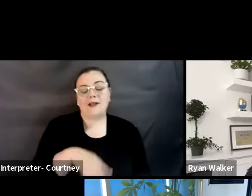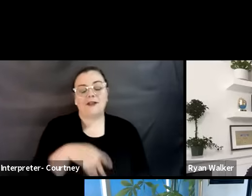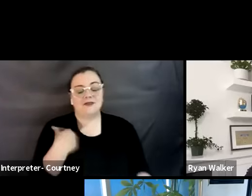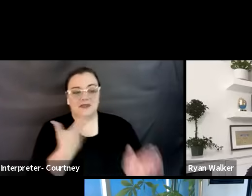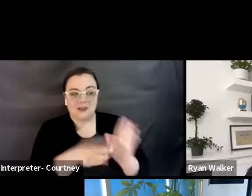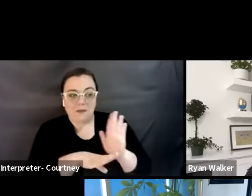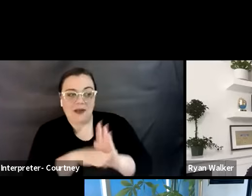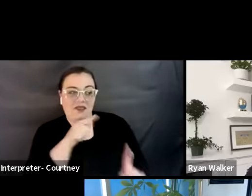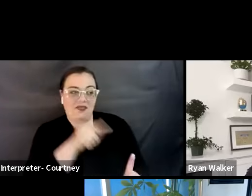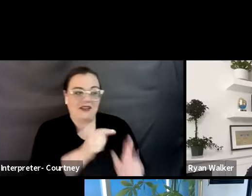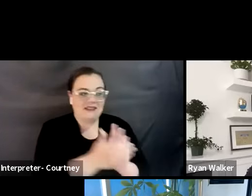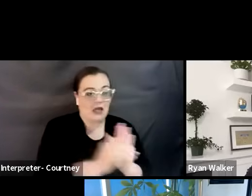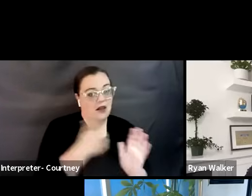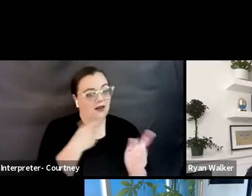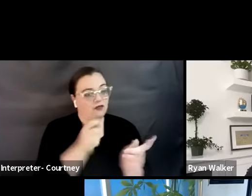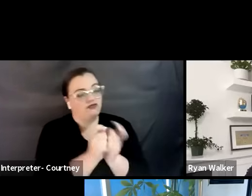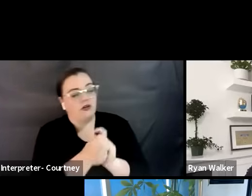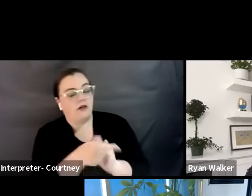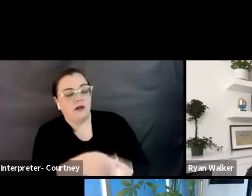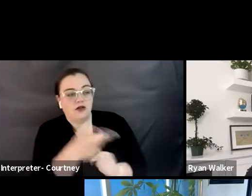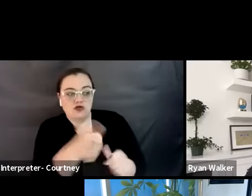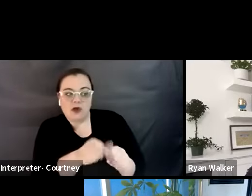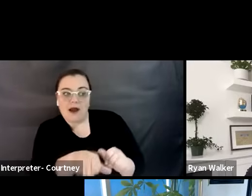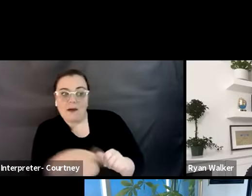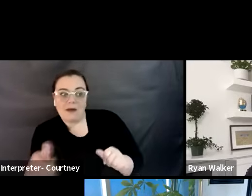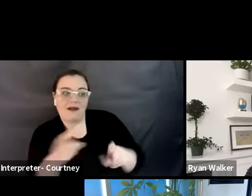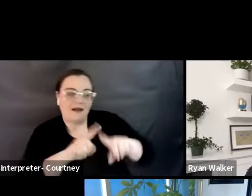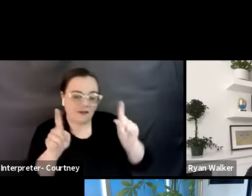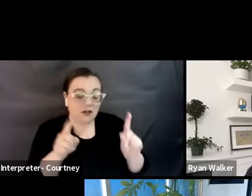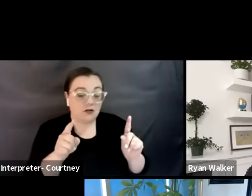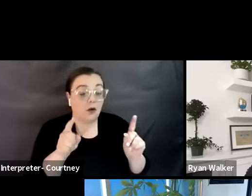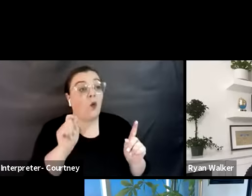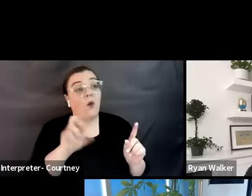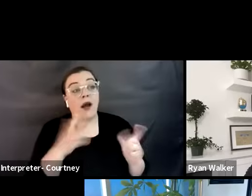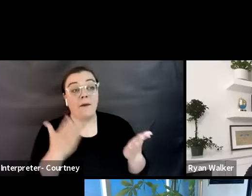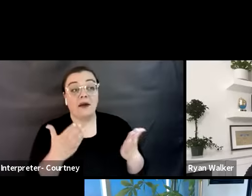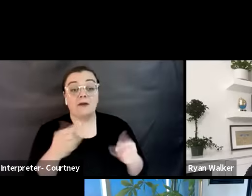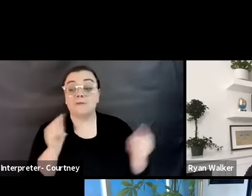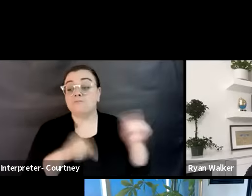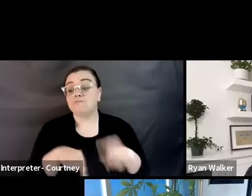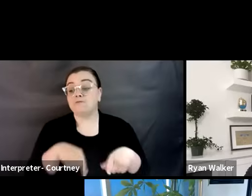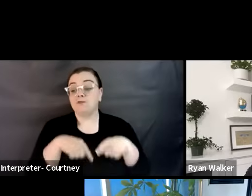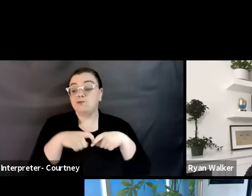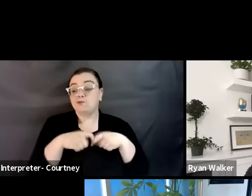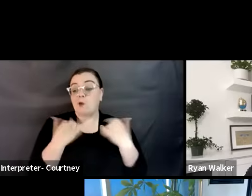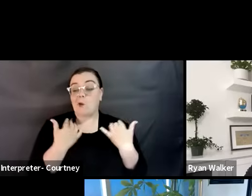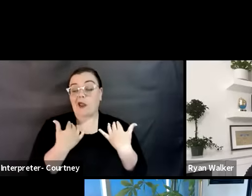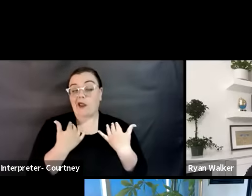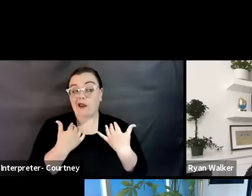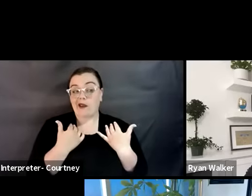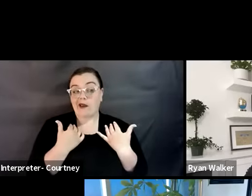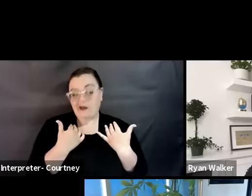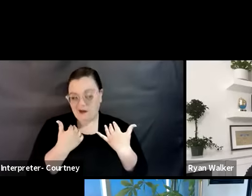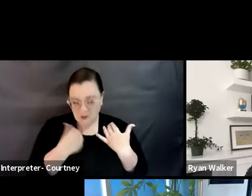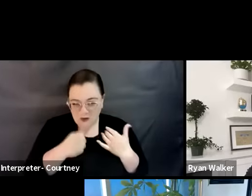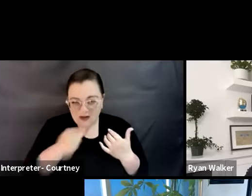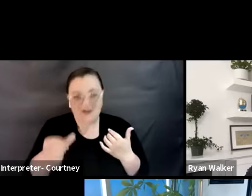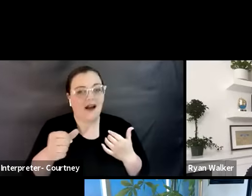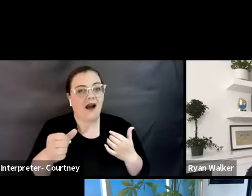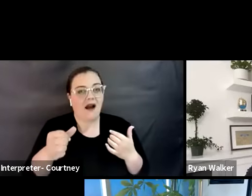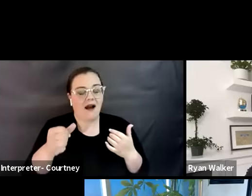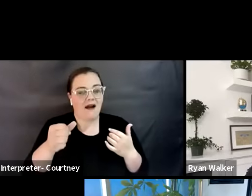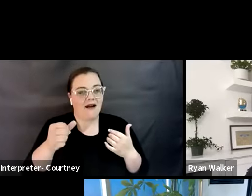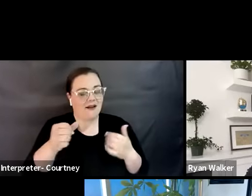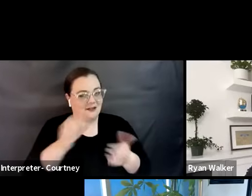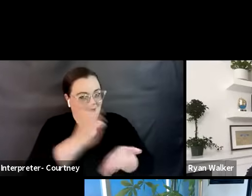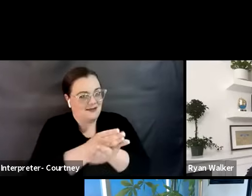this, let's change that, let's alter this. Or, let's fall back for a little bit. Let's not white knuckle what's happening right now,